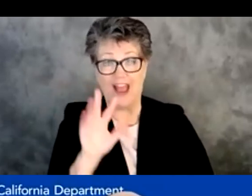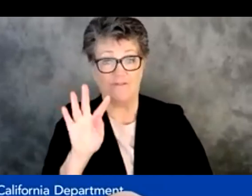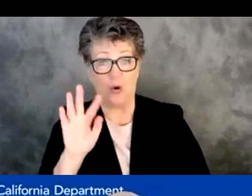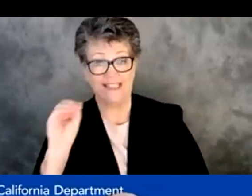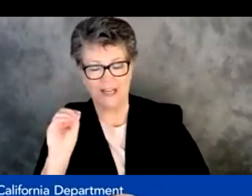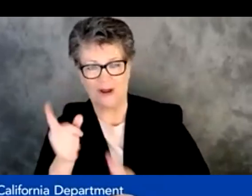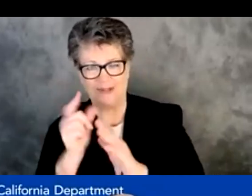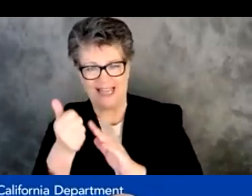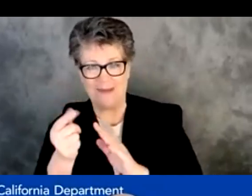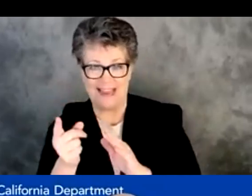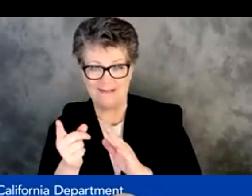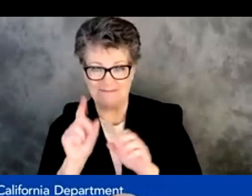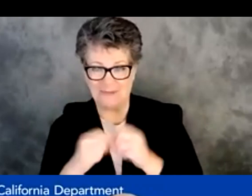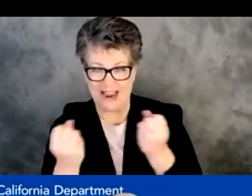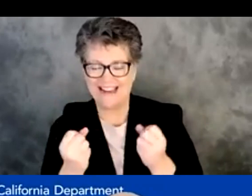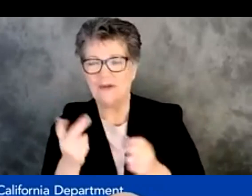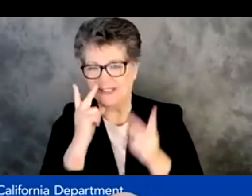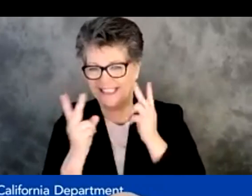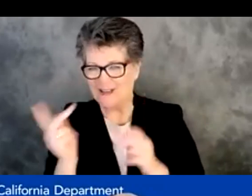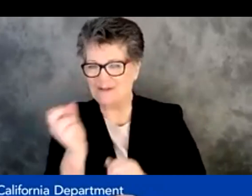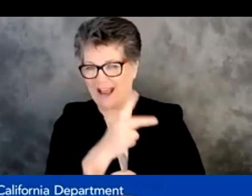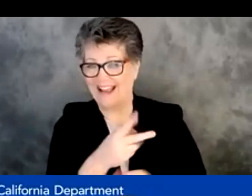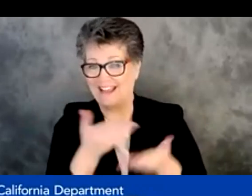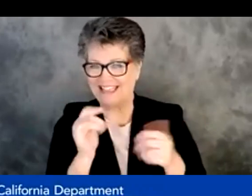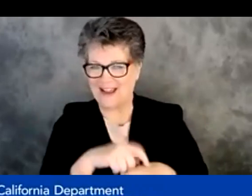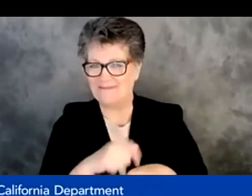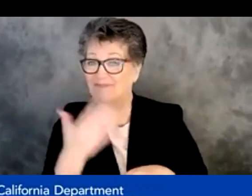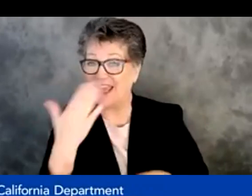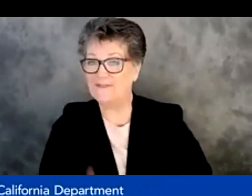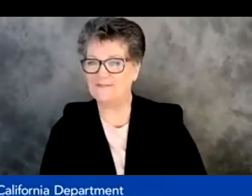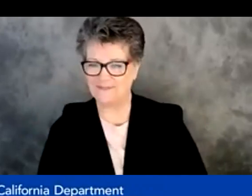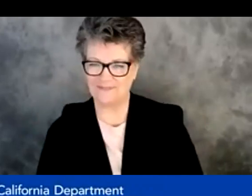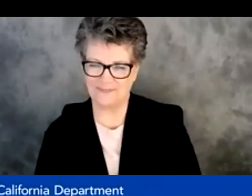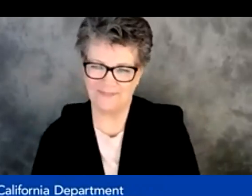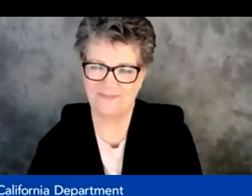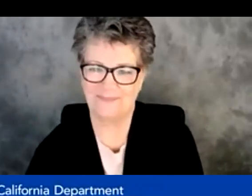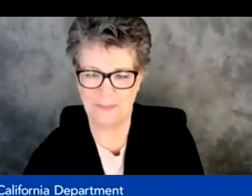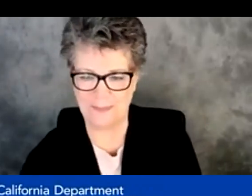10-minute break, and we will see you all back here then. Thank you.